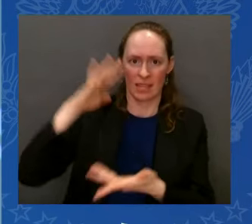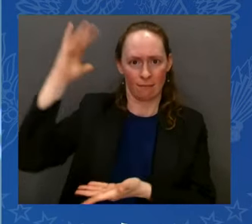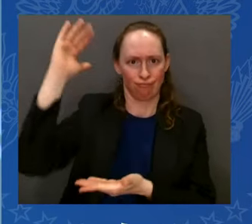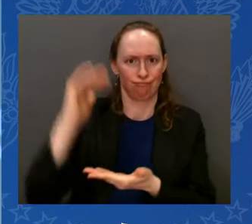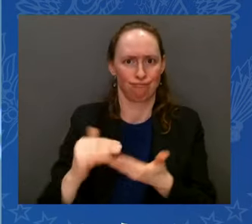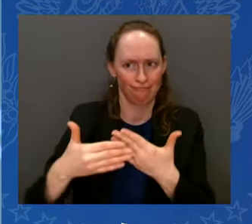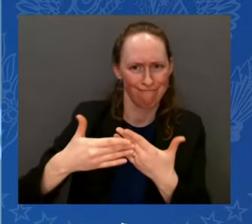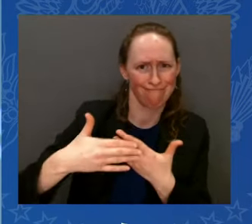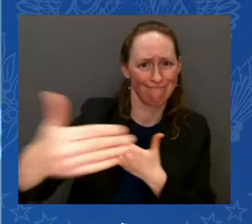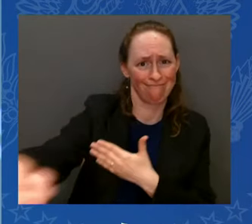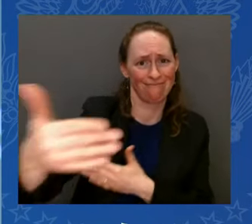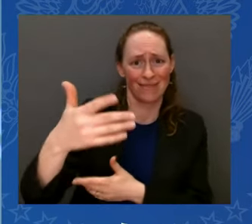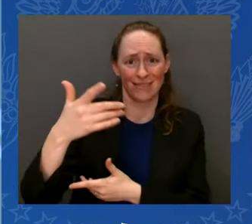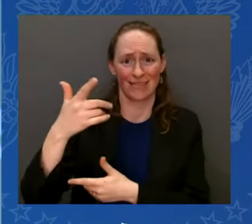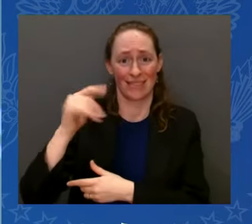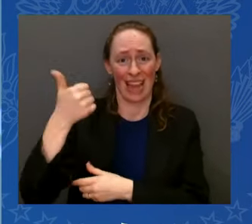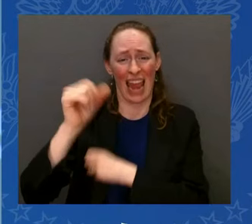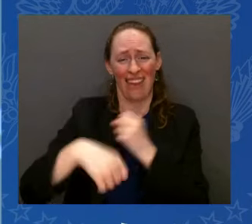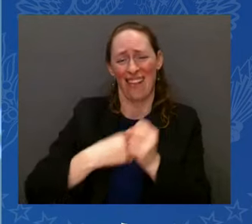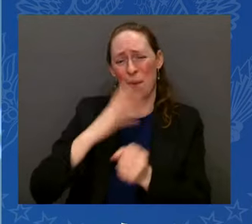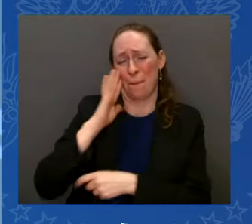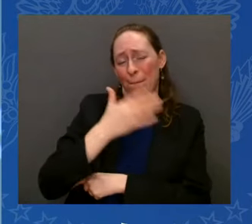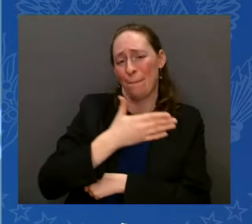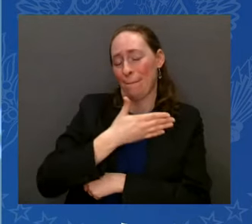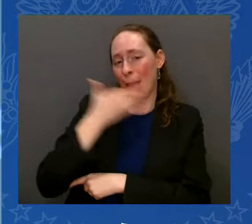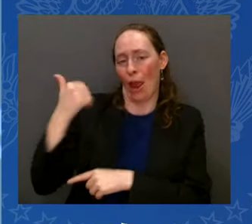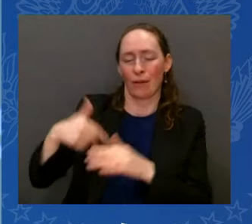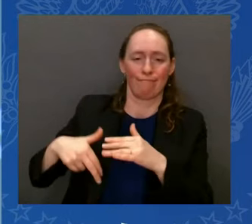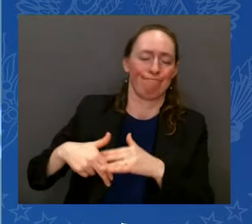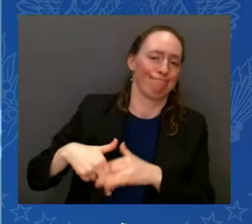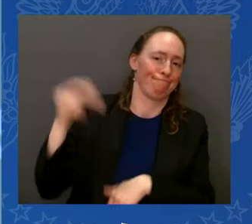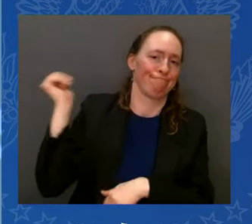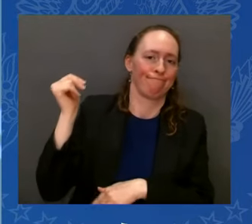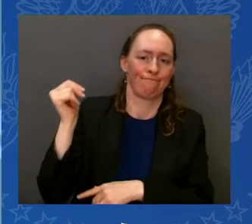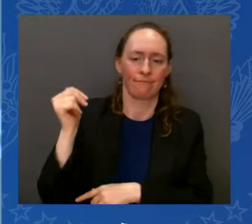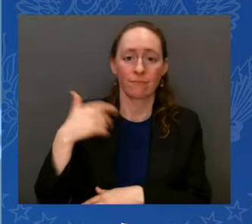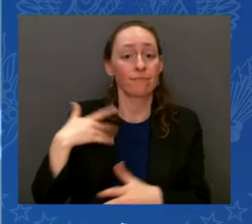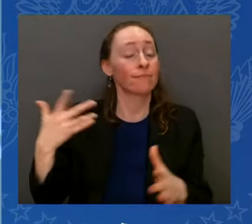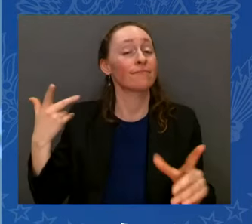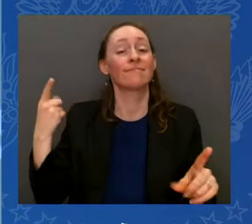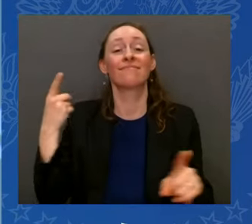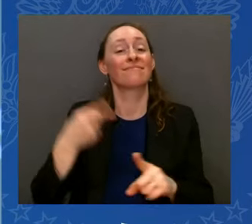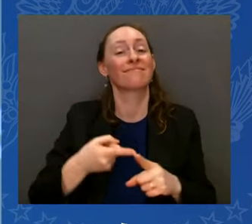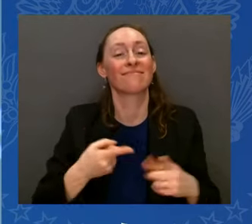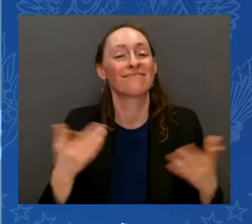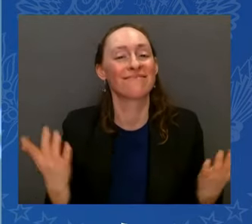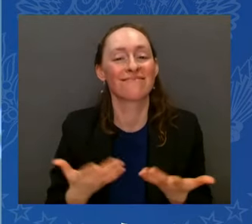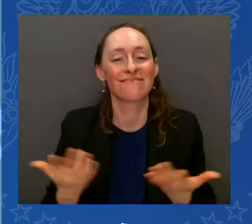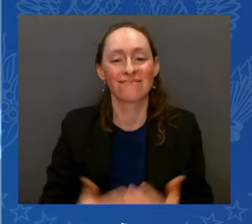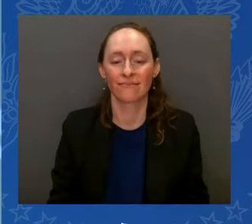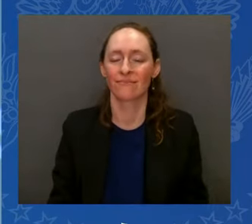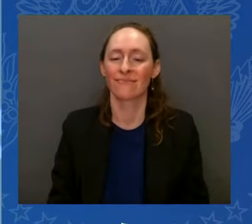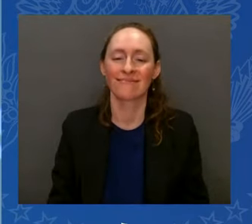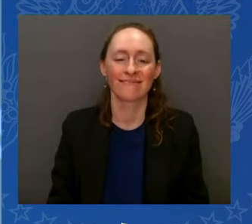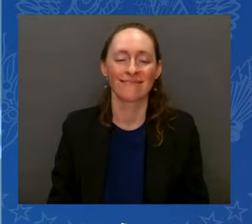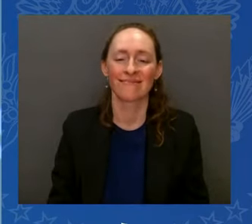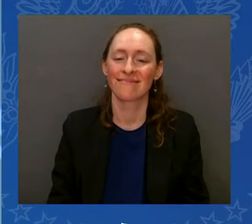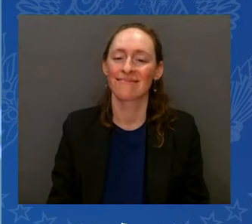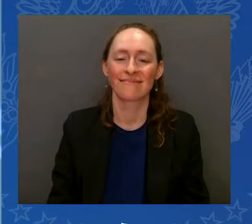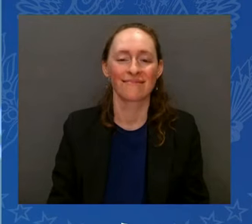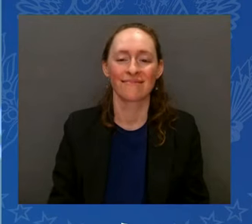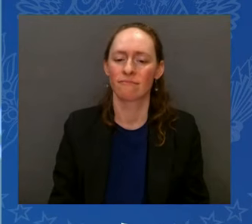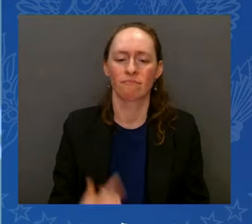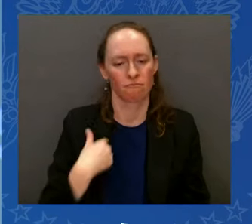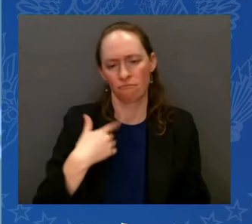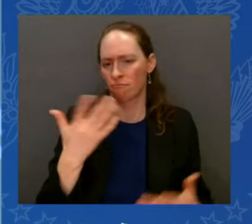bottom line. I'm simply not going to let the nation default on its debt for the first time in history. America is a